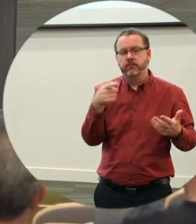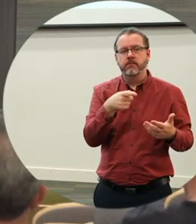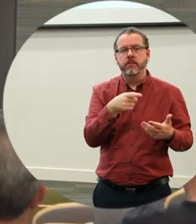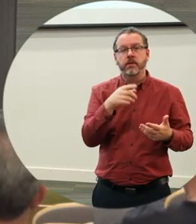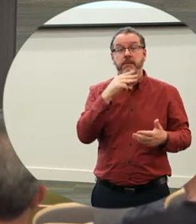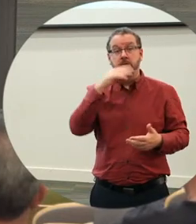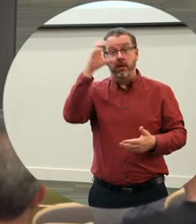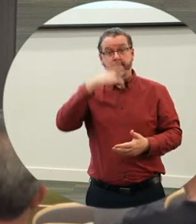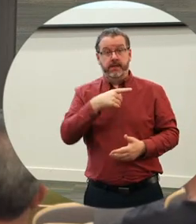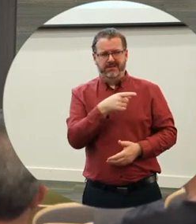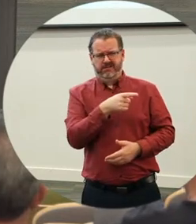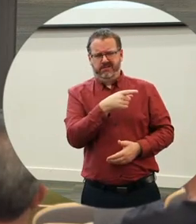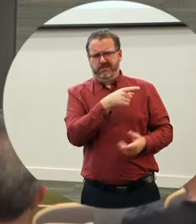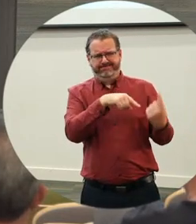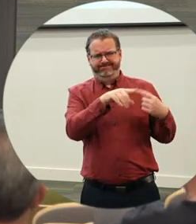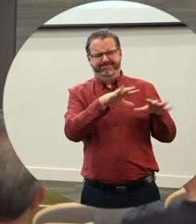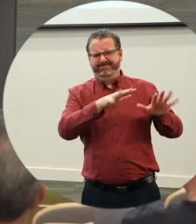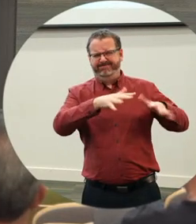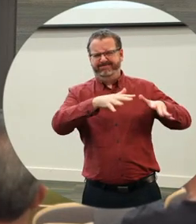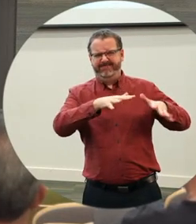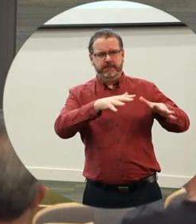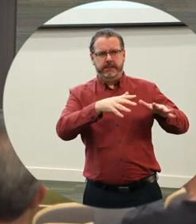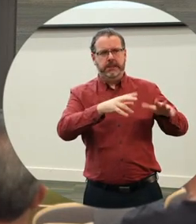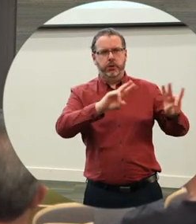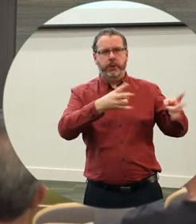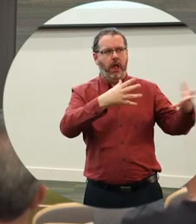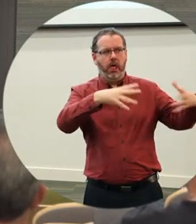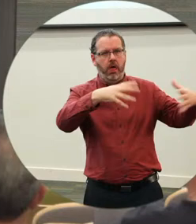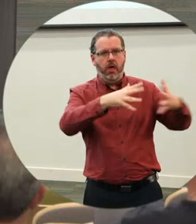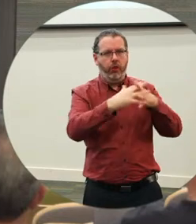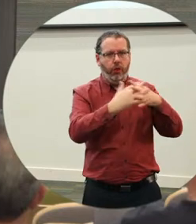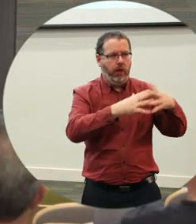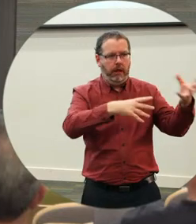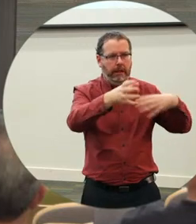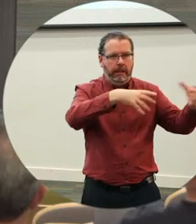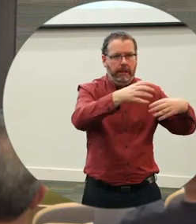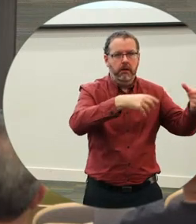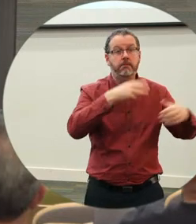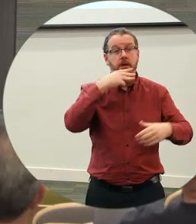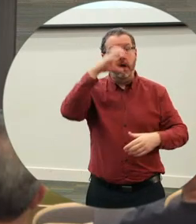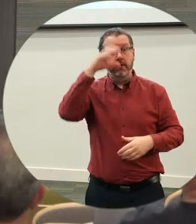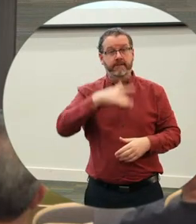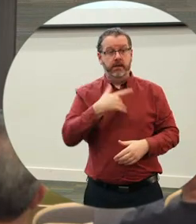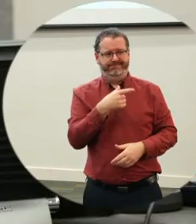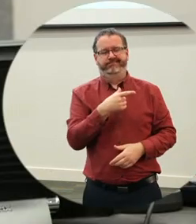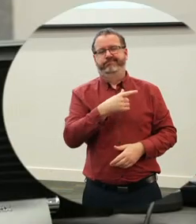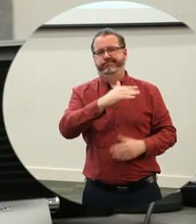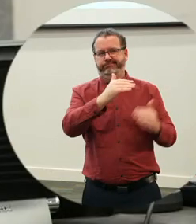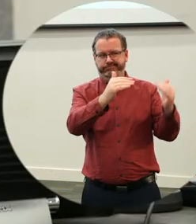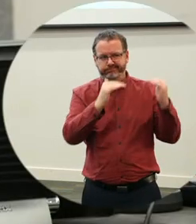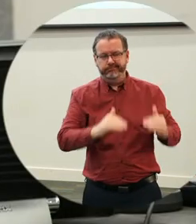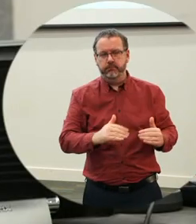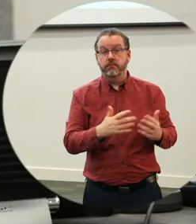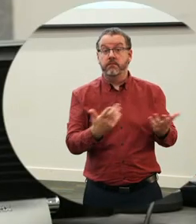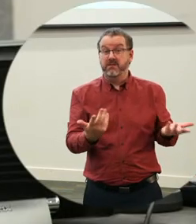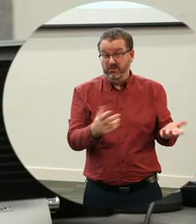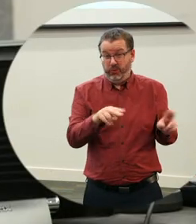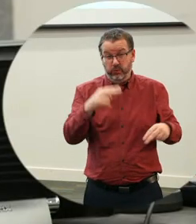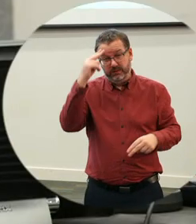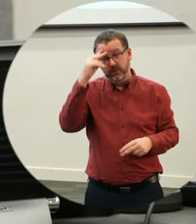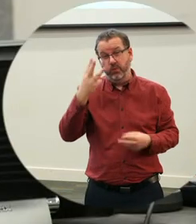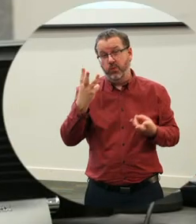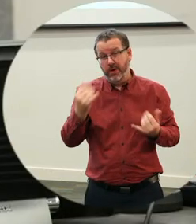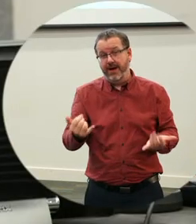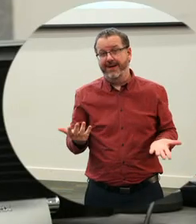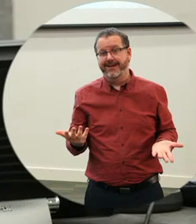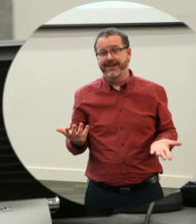They were an ad hoc kind of an operation. Collins had a very poor view of them. He did not rate them very highly. And inevitably, you can understand it,